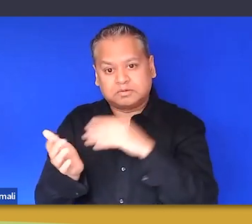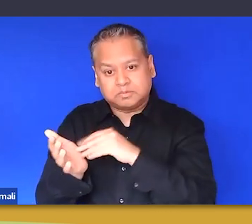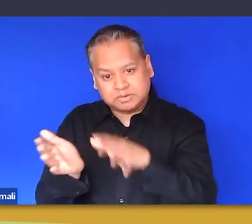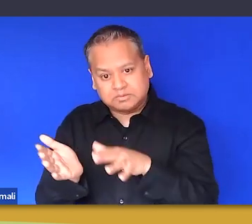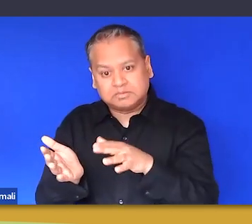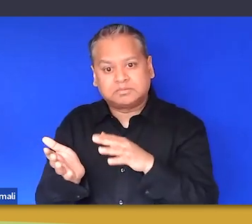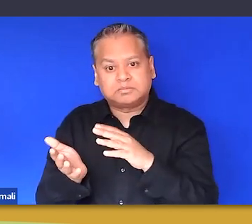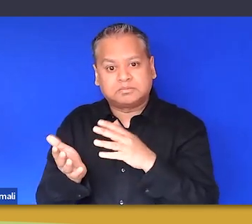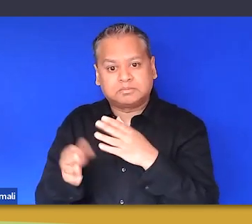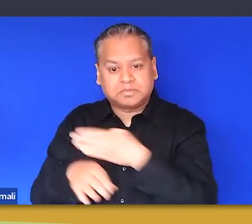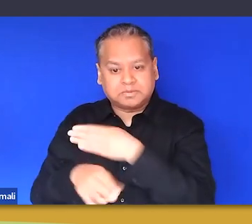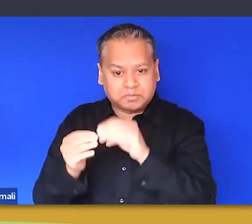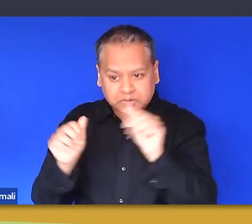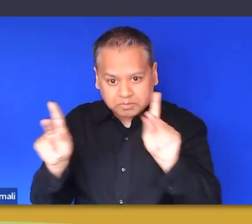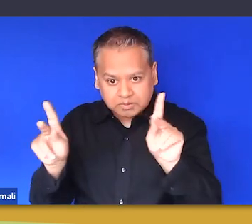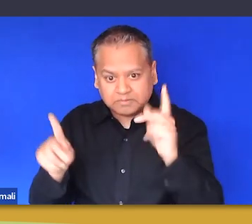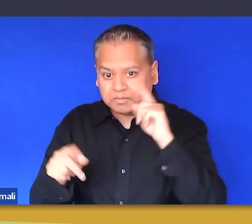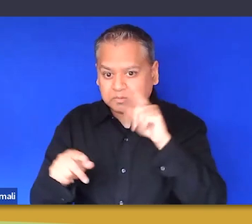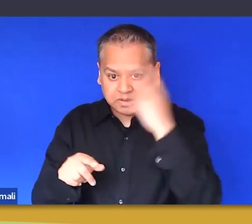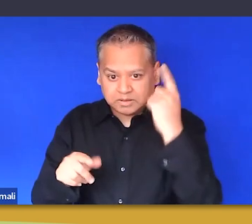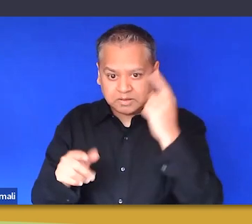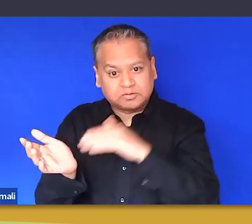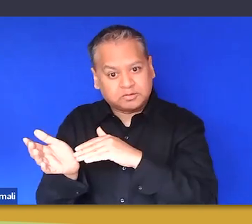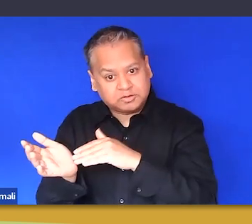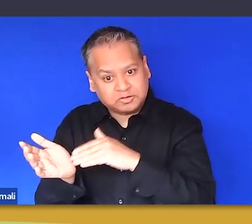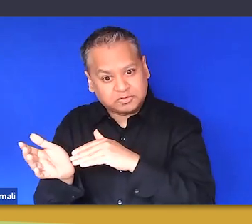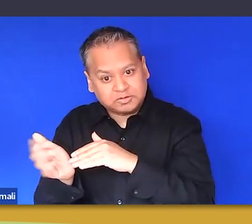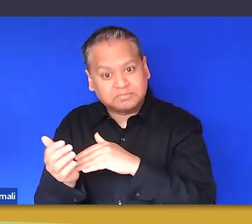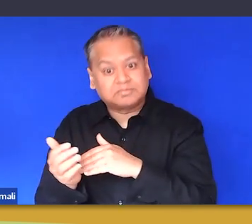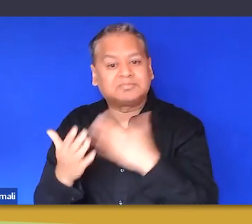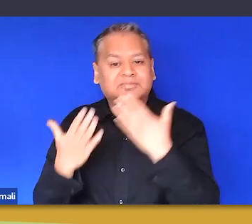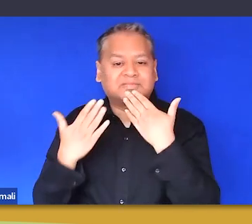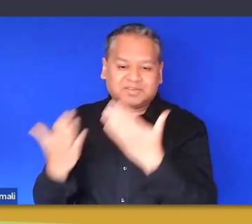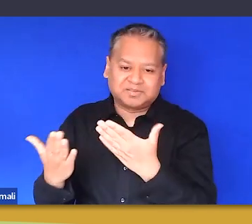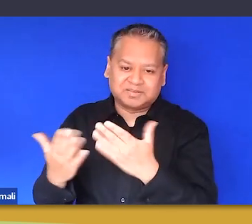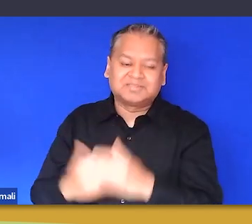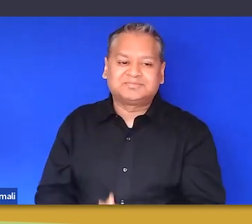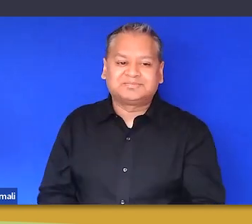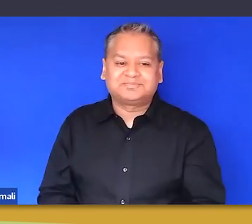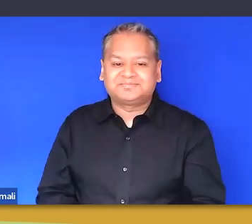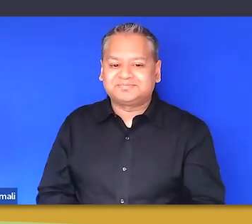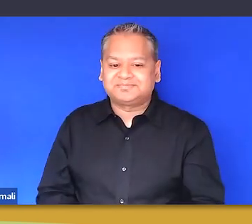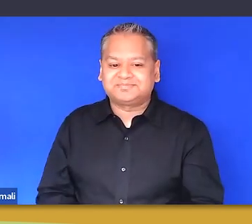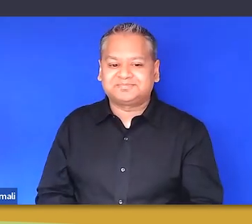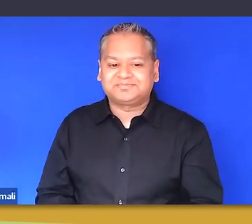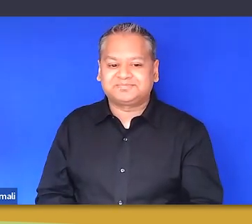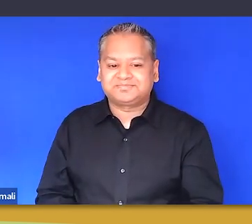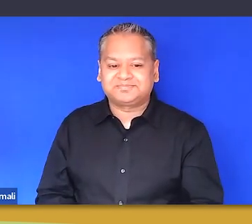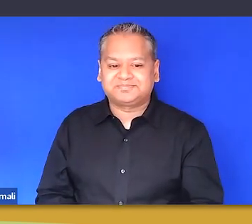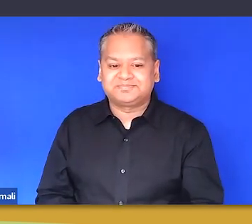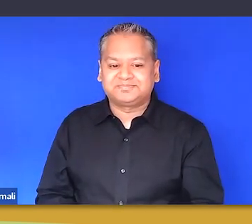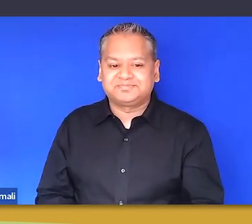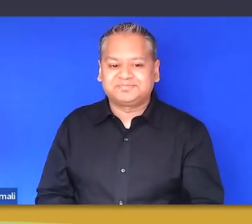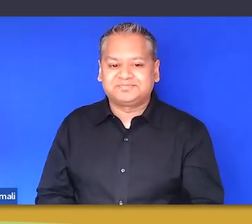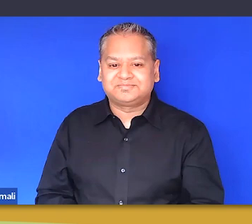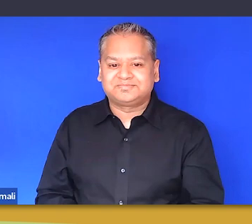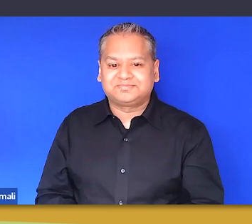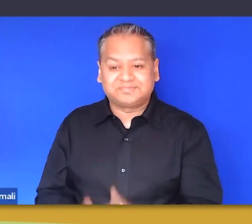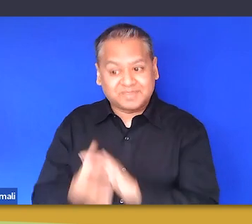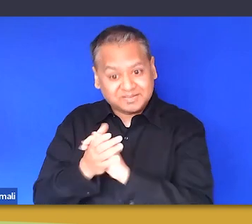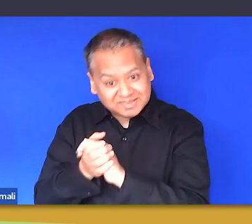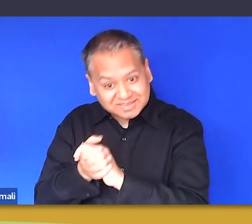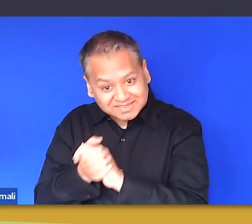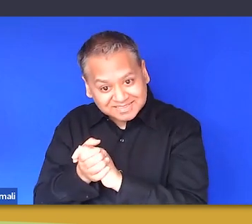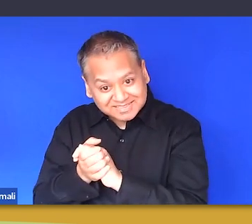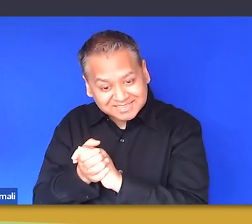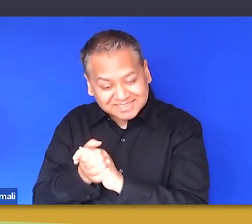work. Thank you. Thank you, Rahel, for doing so much to lift others in your community, and congratulations on your award.